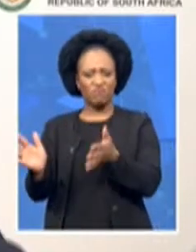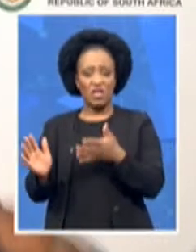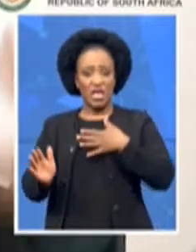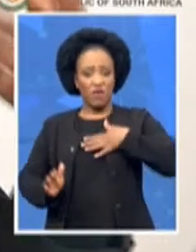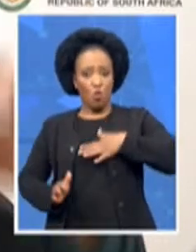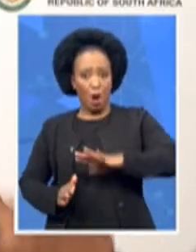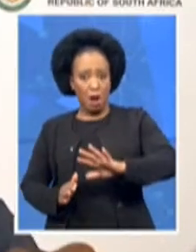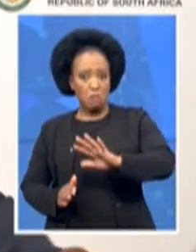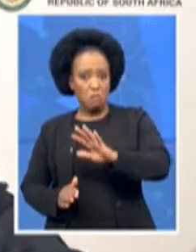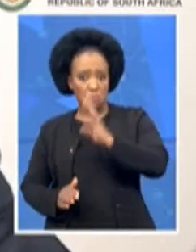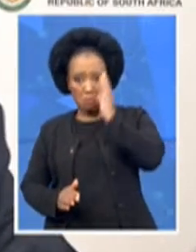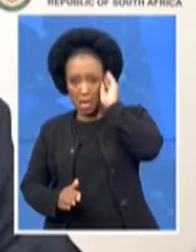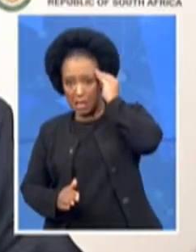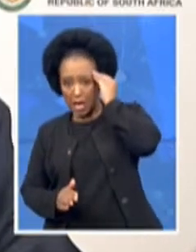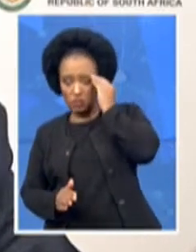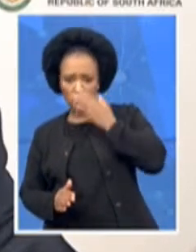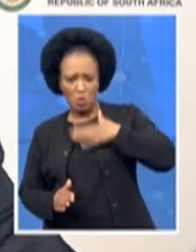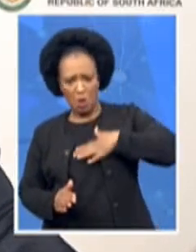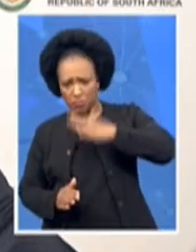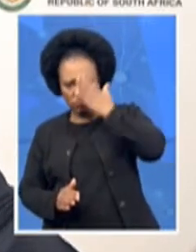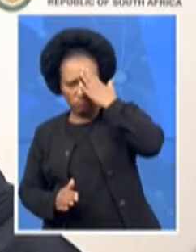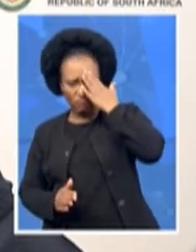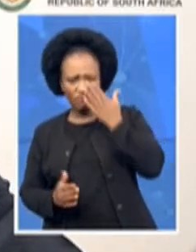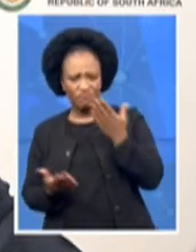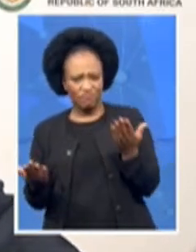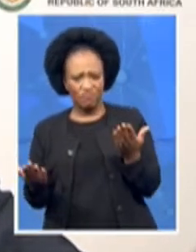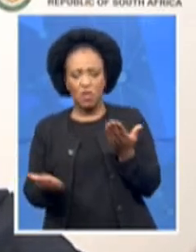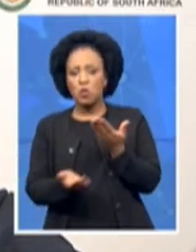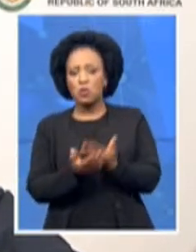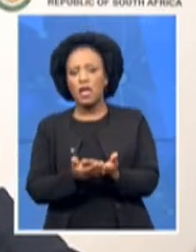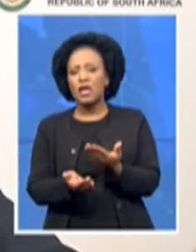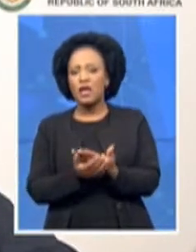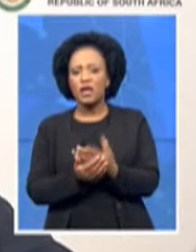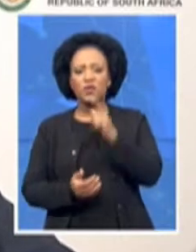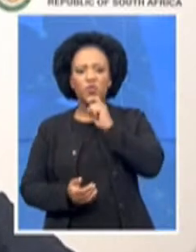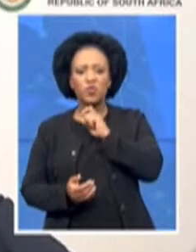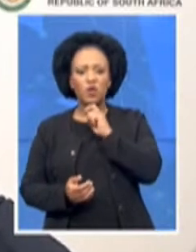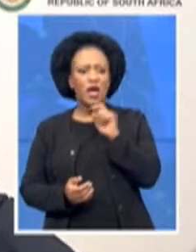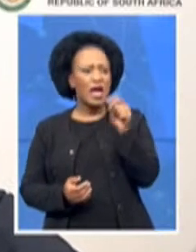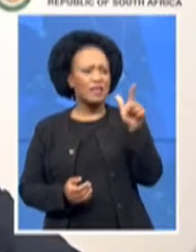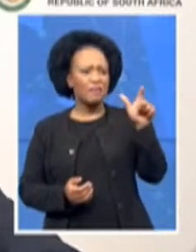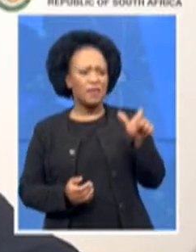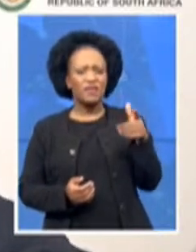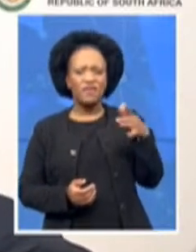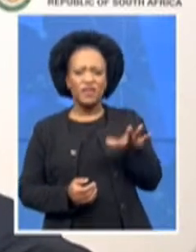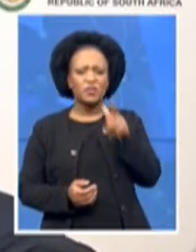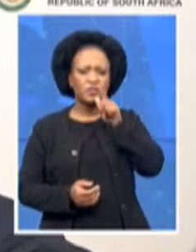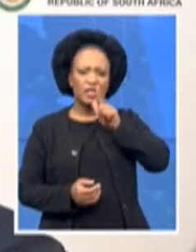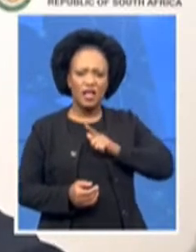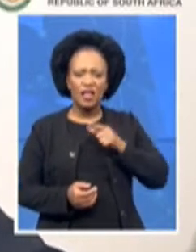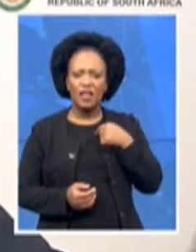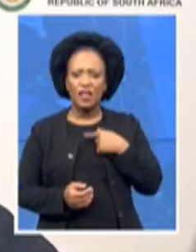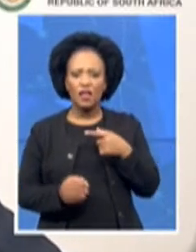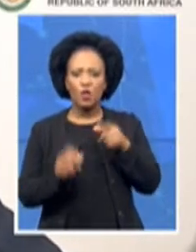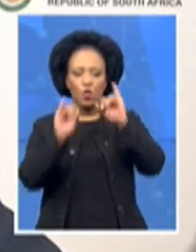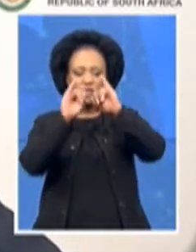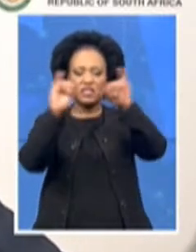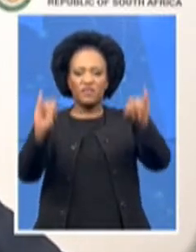you can even use it. Somebody was saying to me, once you do that certificate, nobody will come to my house without a